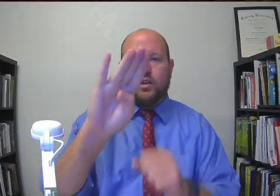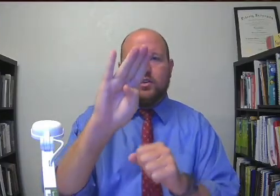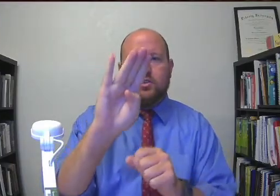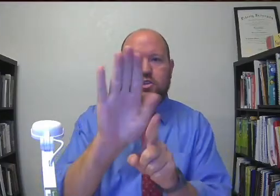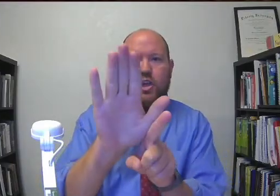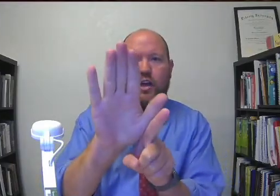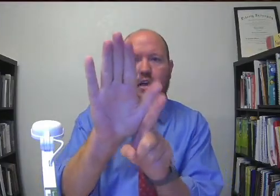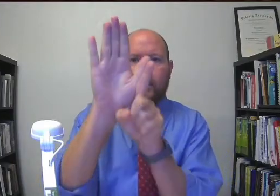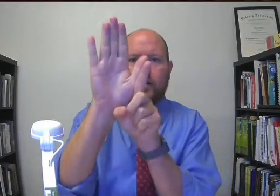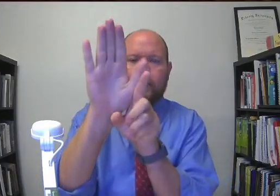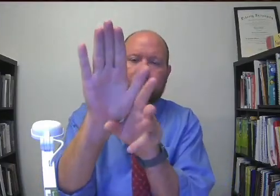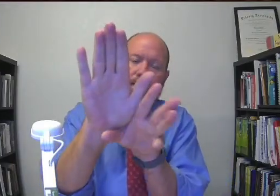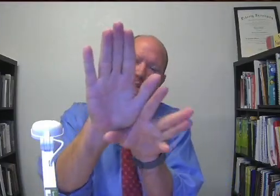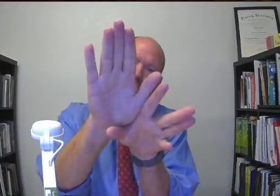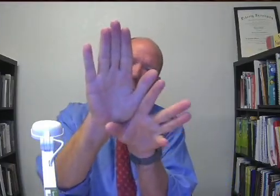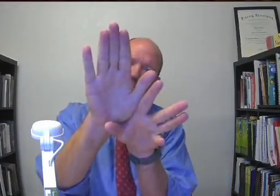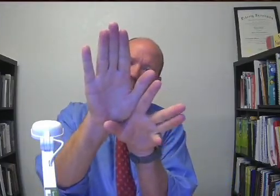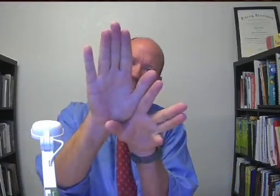S-er-ch.